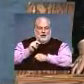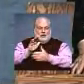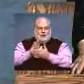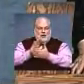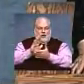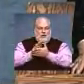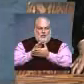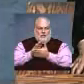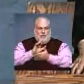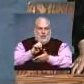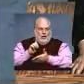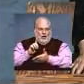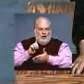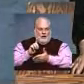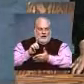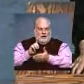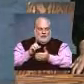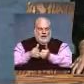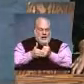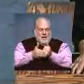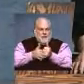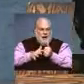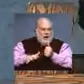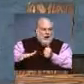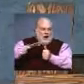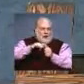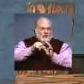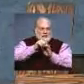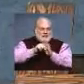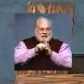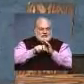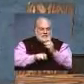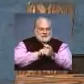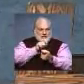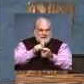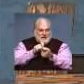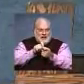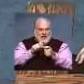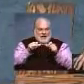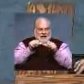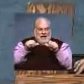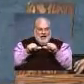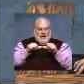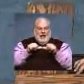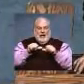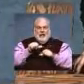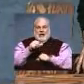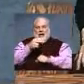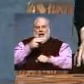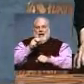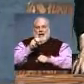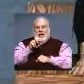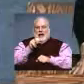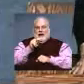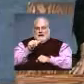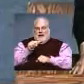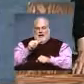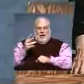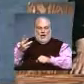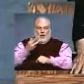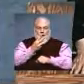Association to try to help school districts all across the state, and particularly in places like Helena, West Helena,